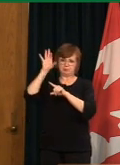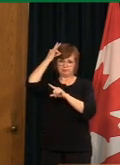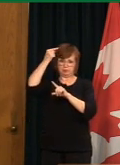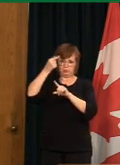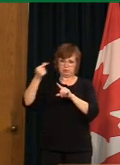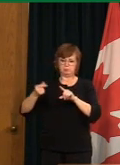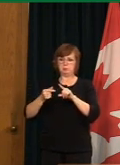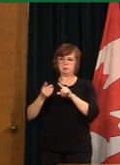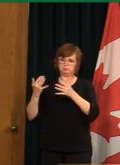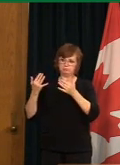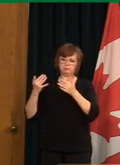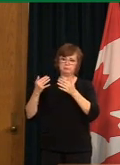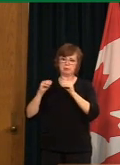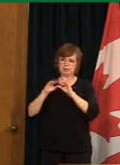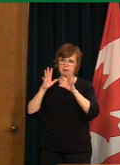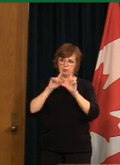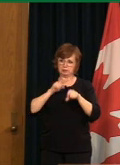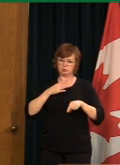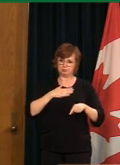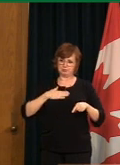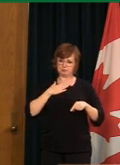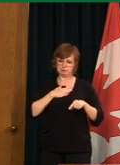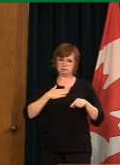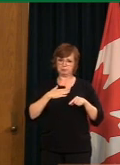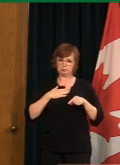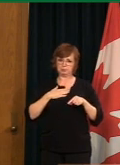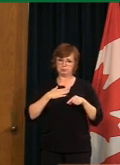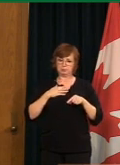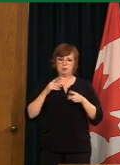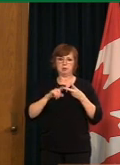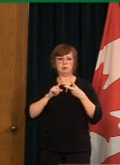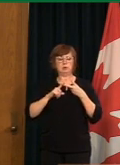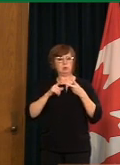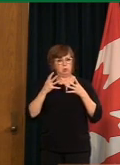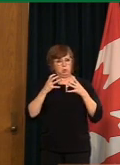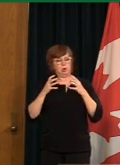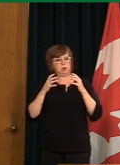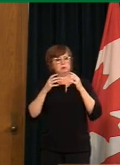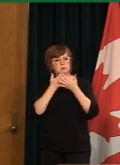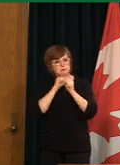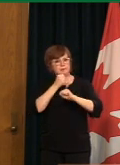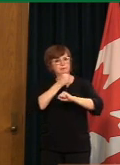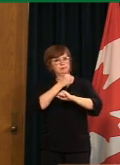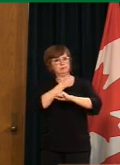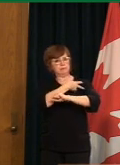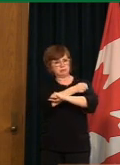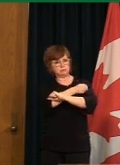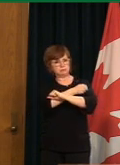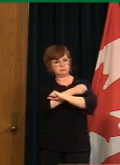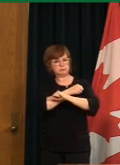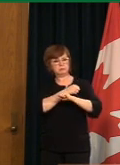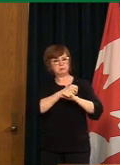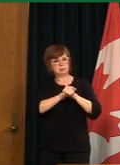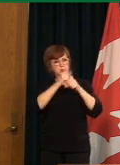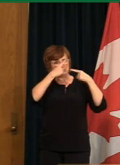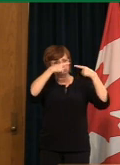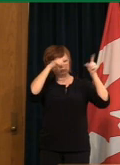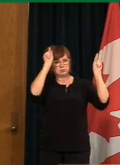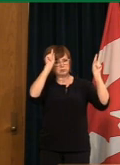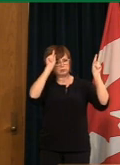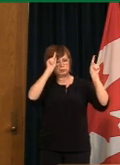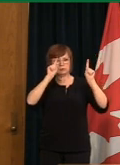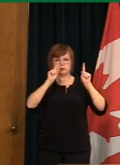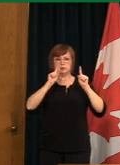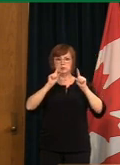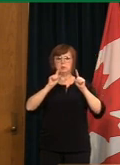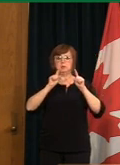Canadians, including those in Saskatchewan, have access to a safe, effective vaccine and have access to one in a timely manner. So with